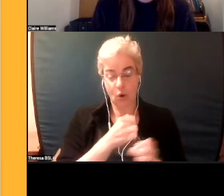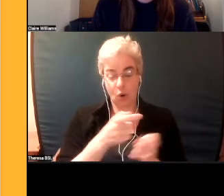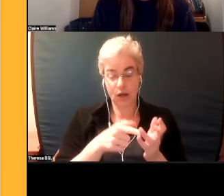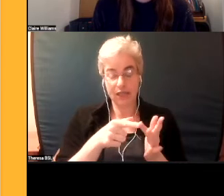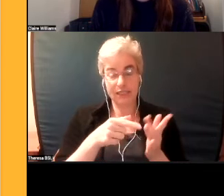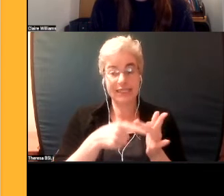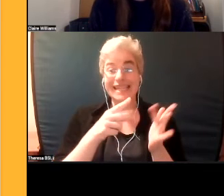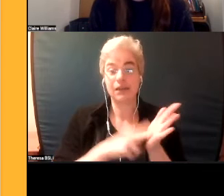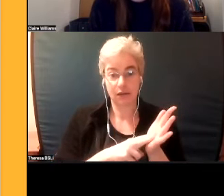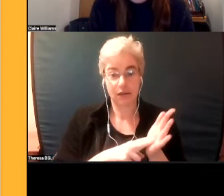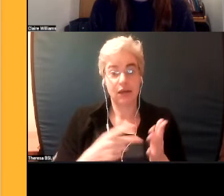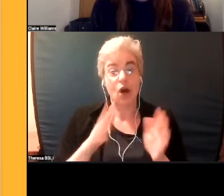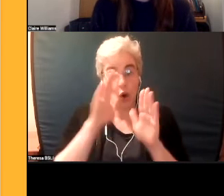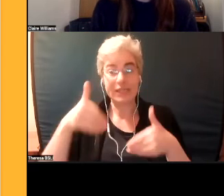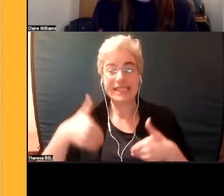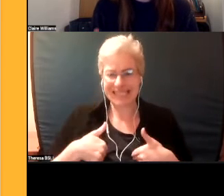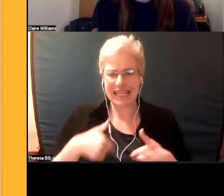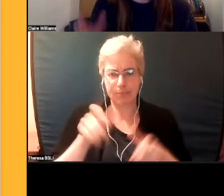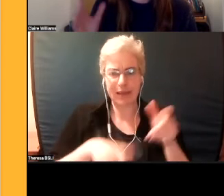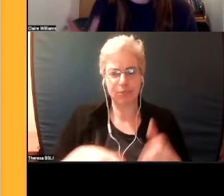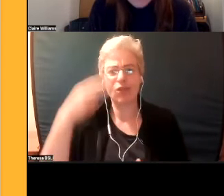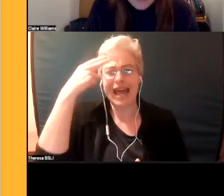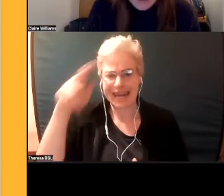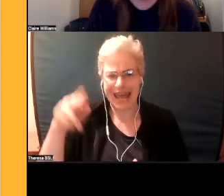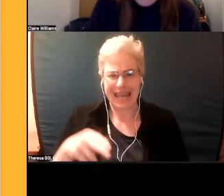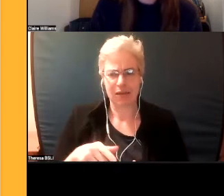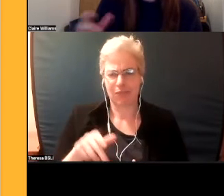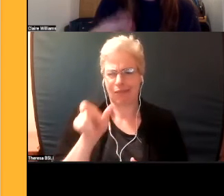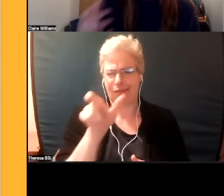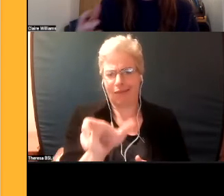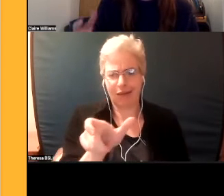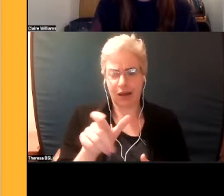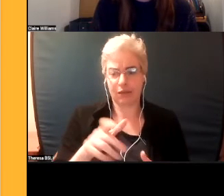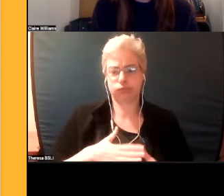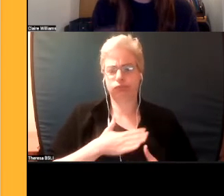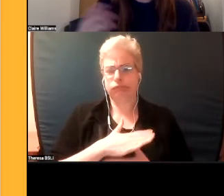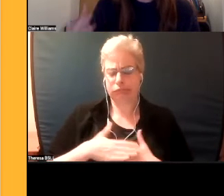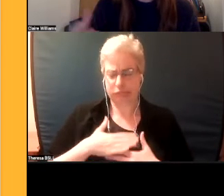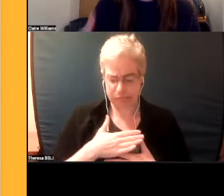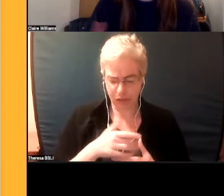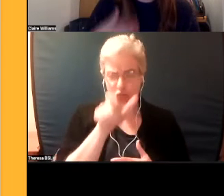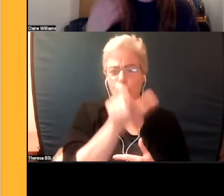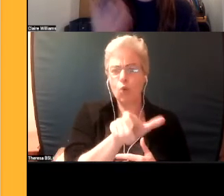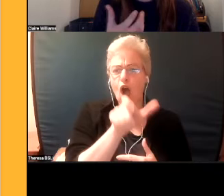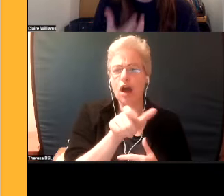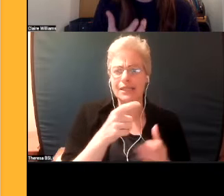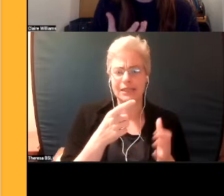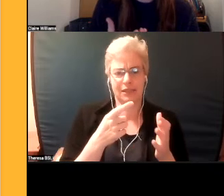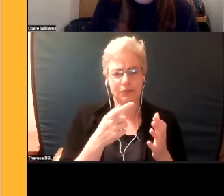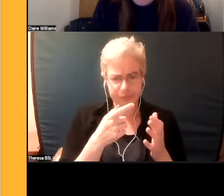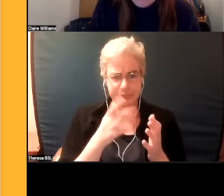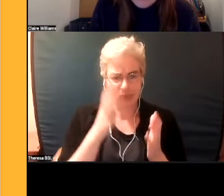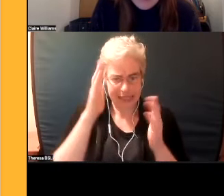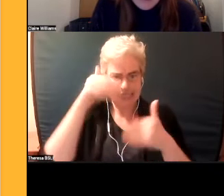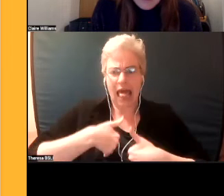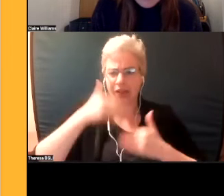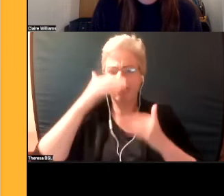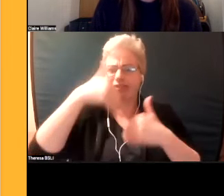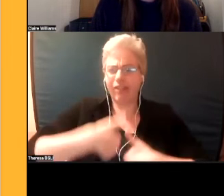Autistic people, even their very name is distressing, I think. From the Greek autos, meaning self, it implies this inward